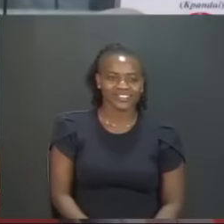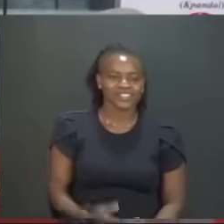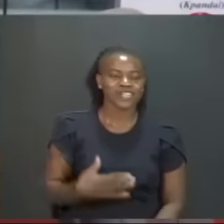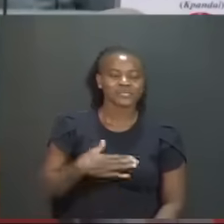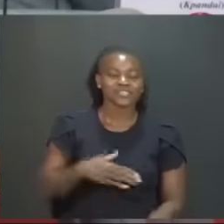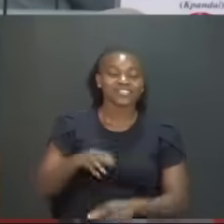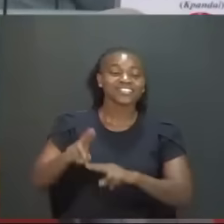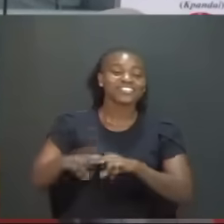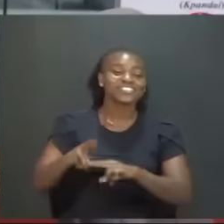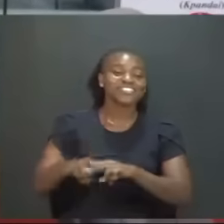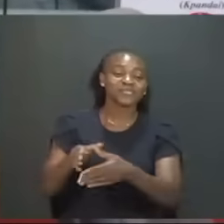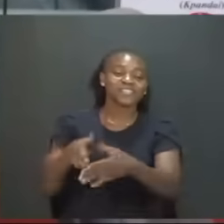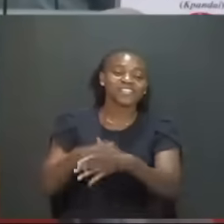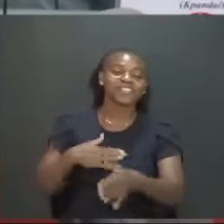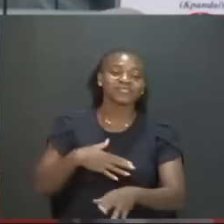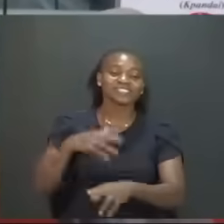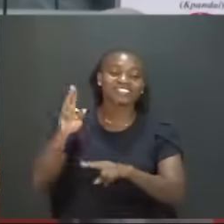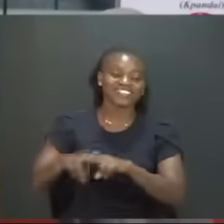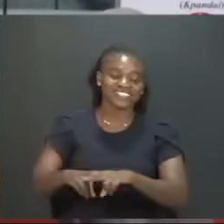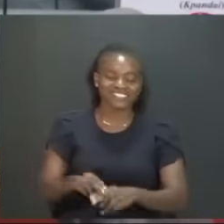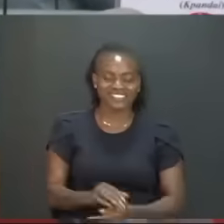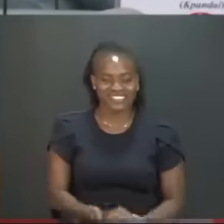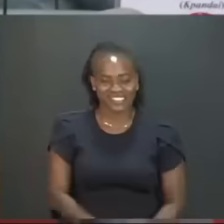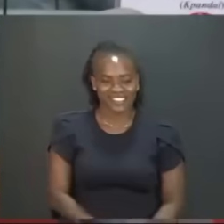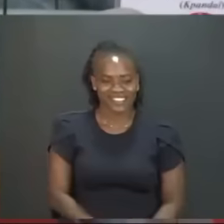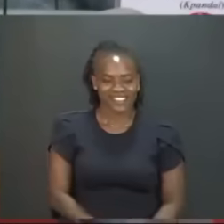down. I haven't finished.